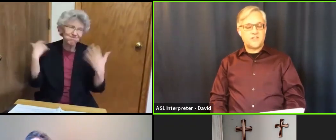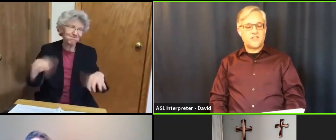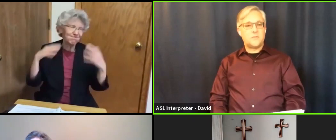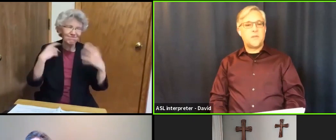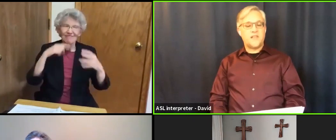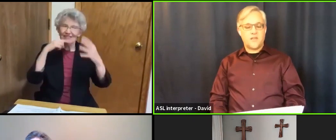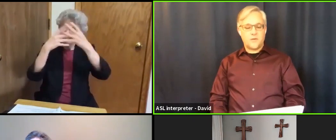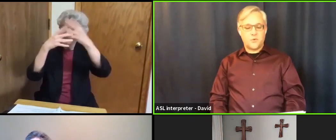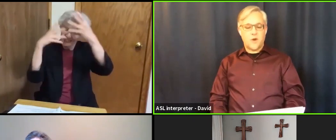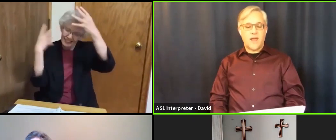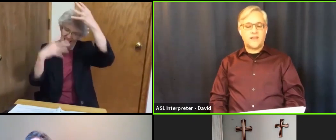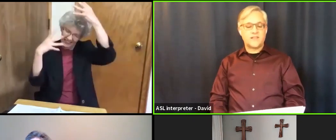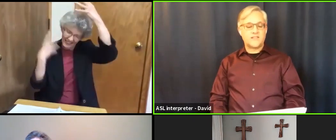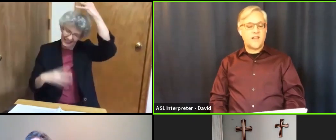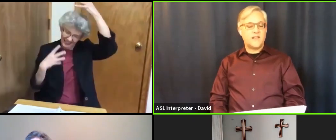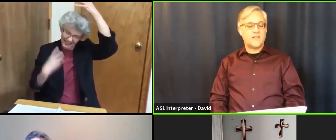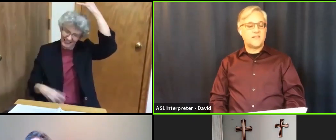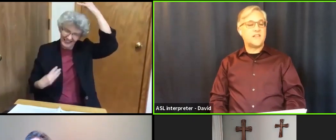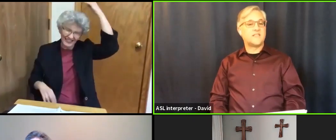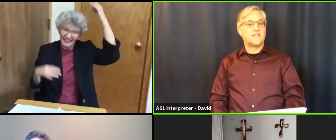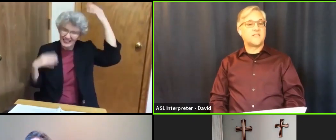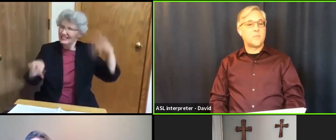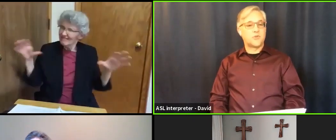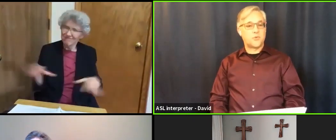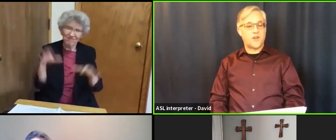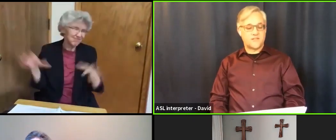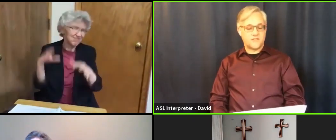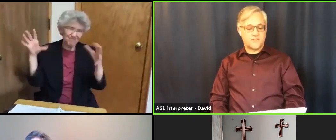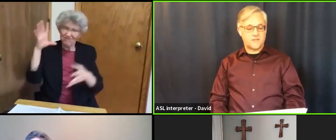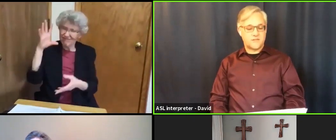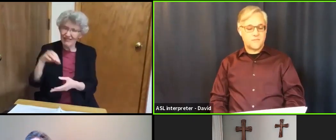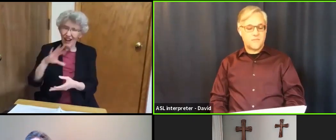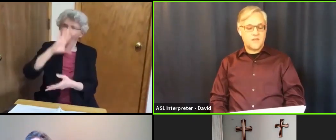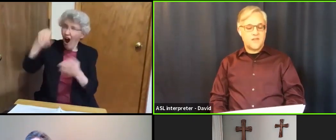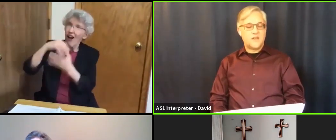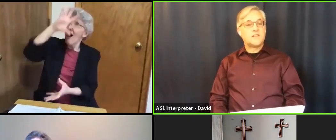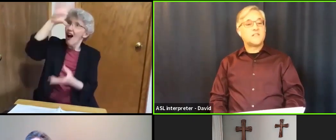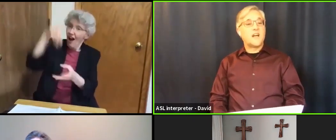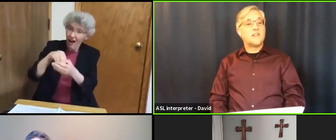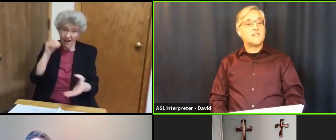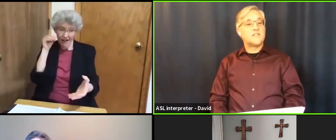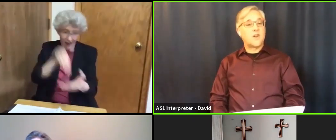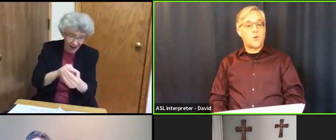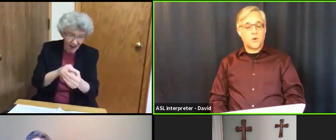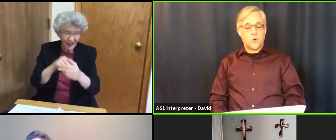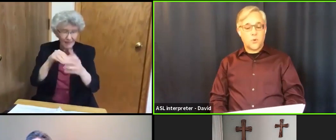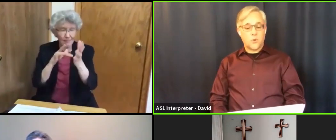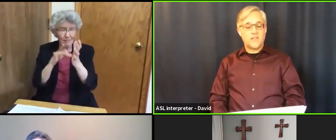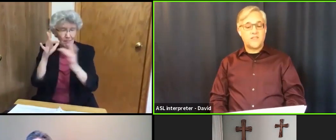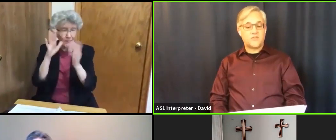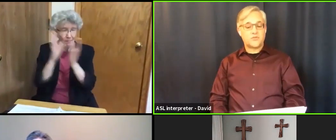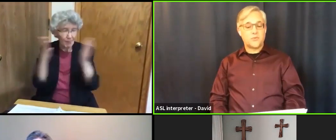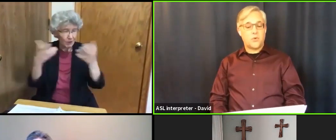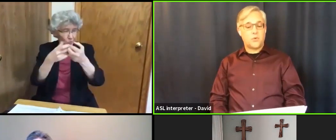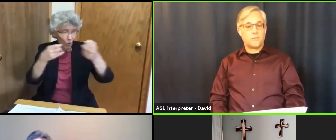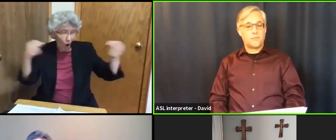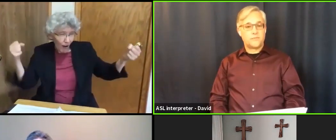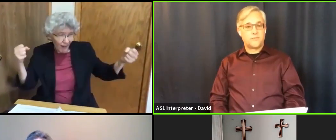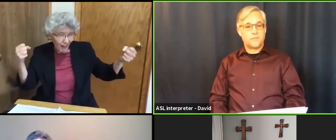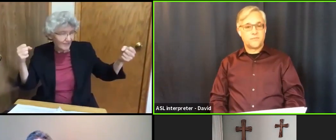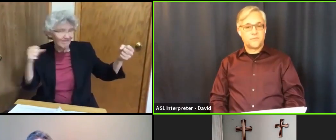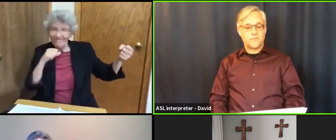Then Jesus did many other miraculous signs in his disciples' presence, signs that aren't recorded in this